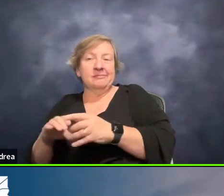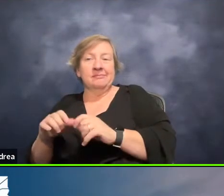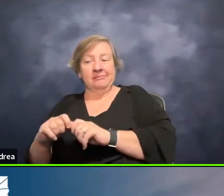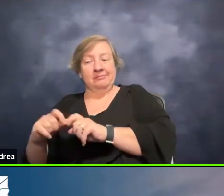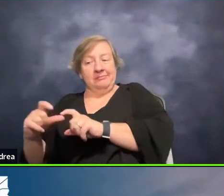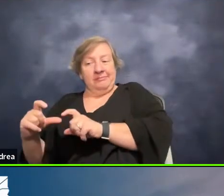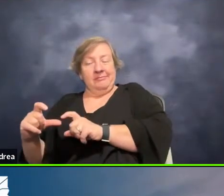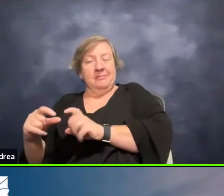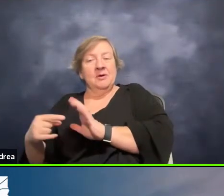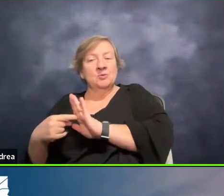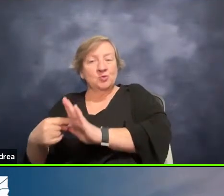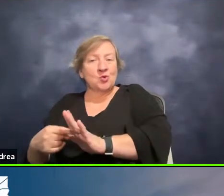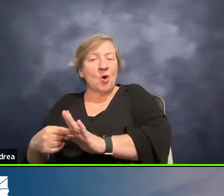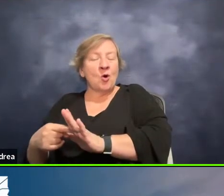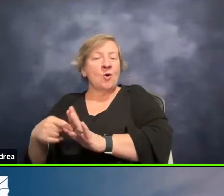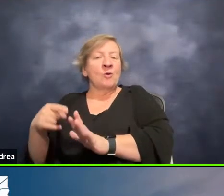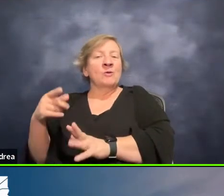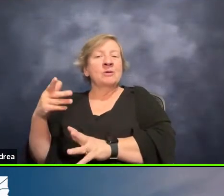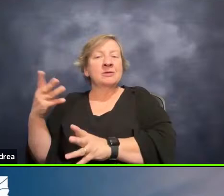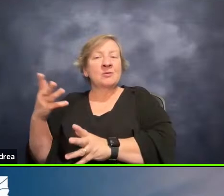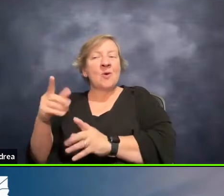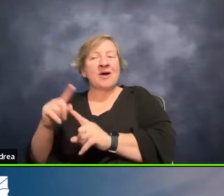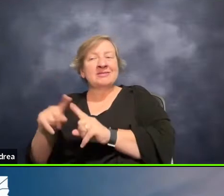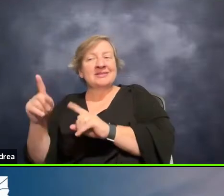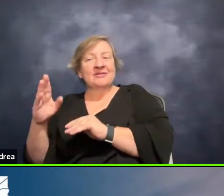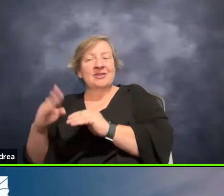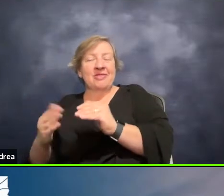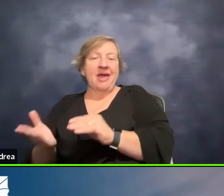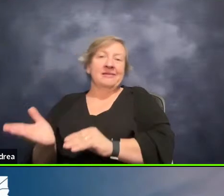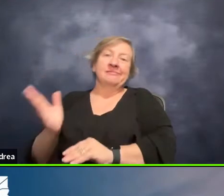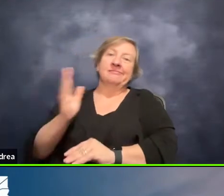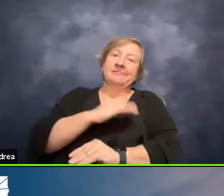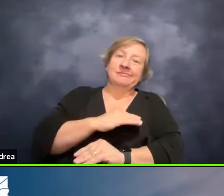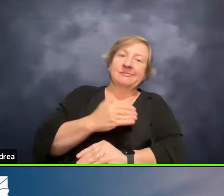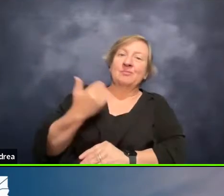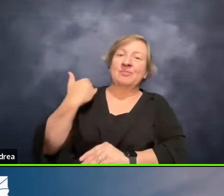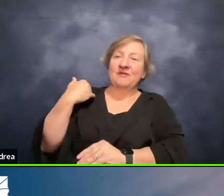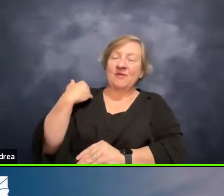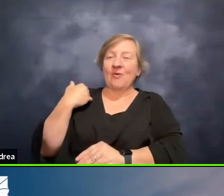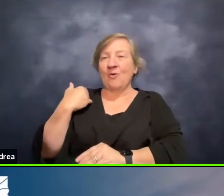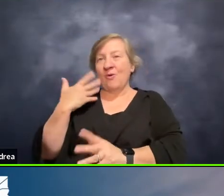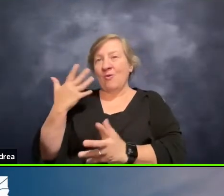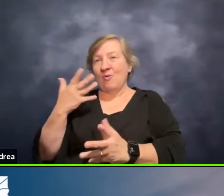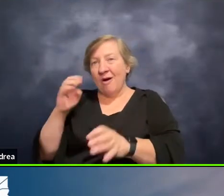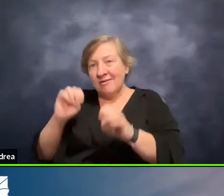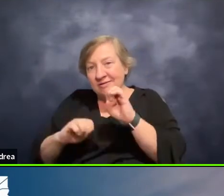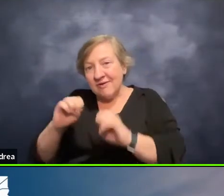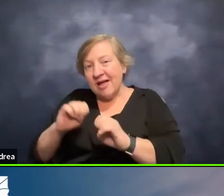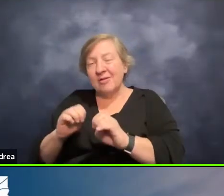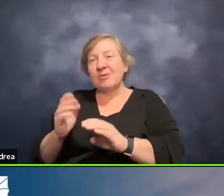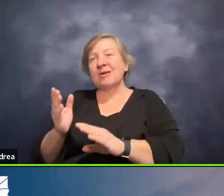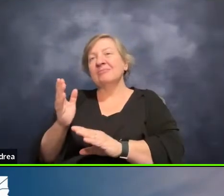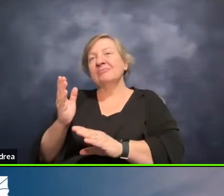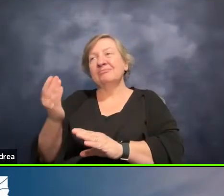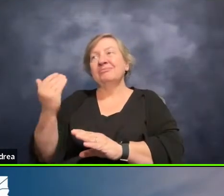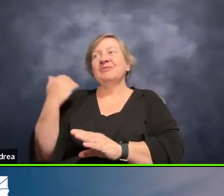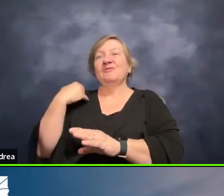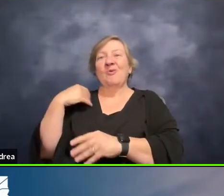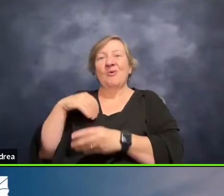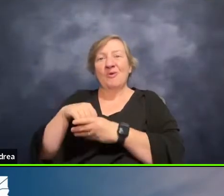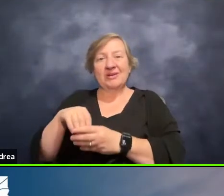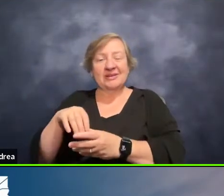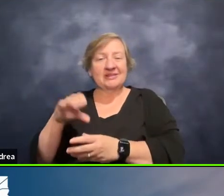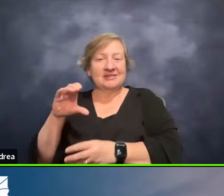that summarize how it differs from what was evaluated previously in the Columbia River